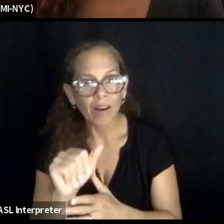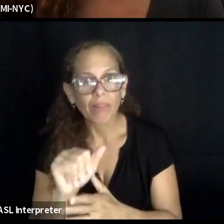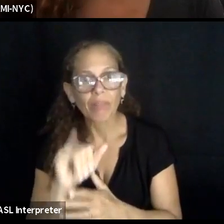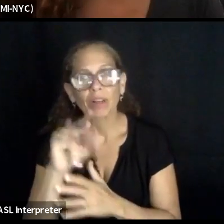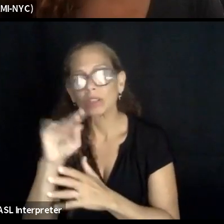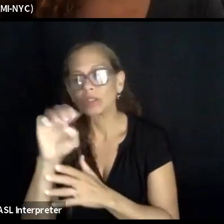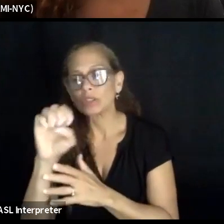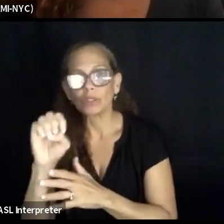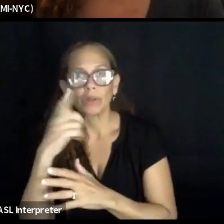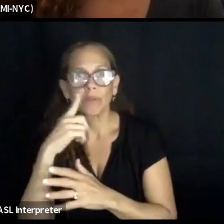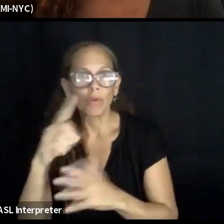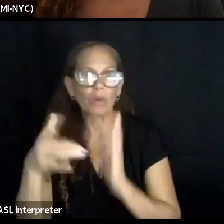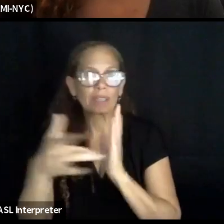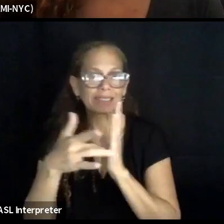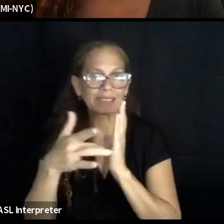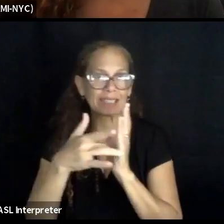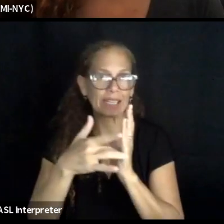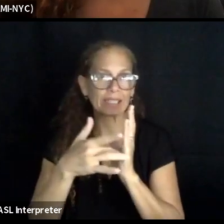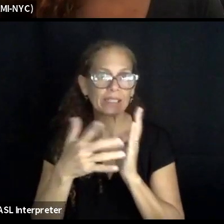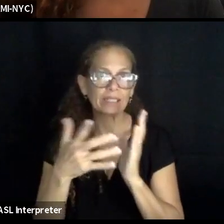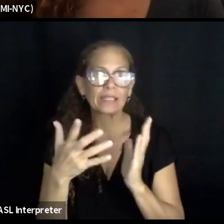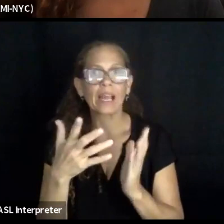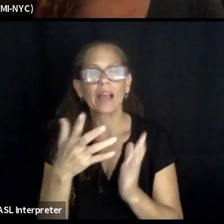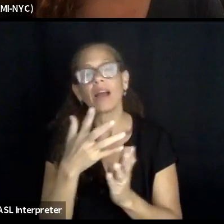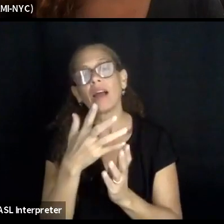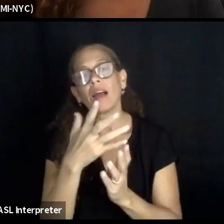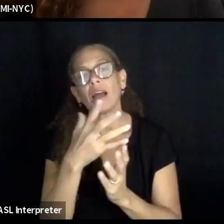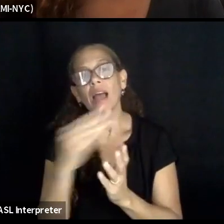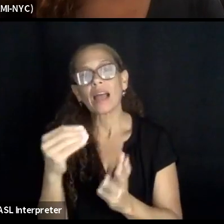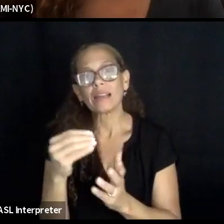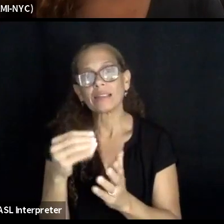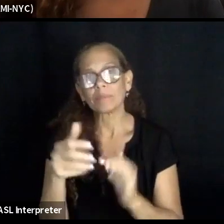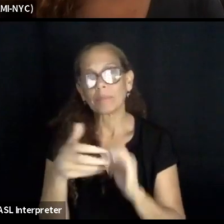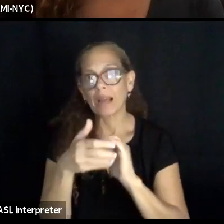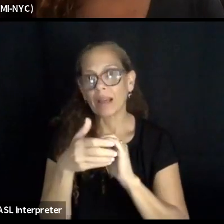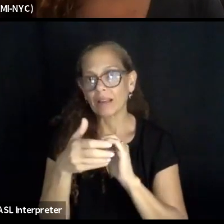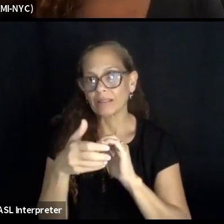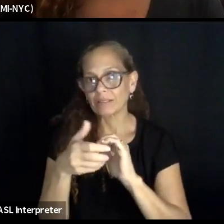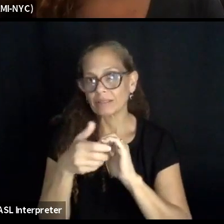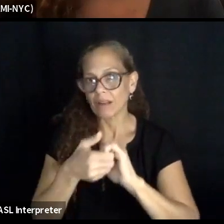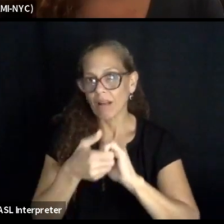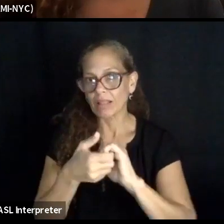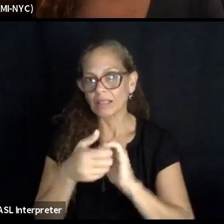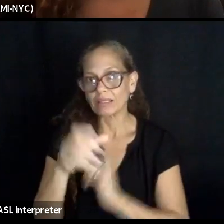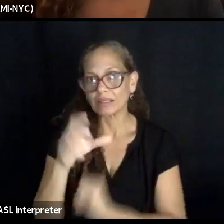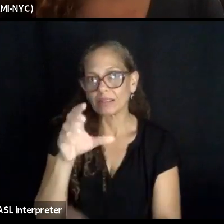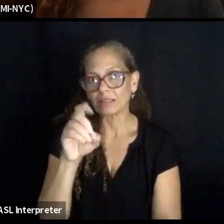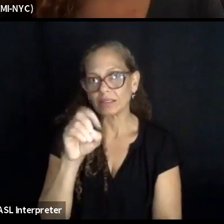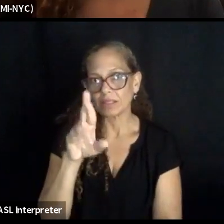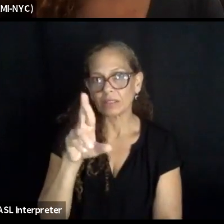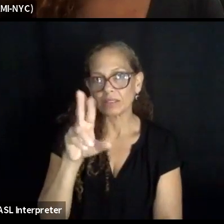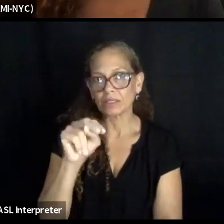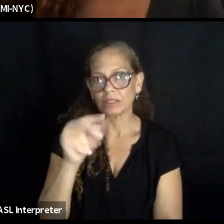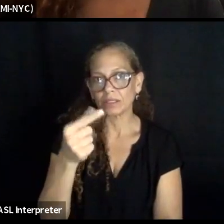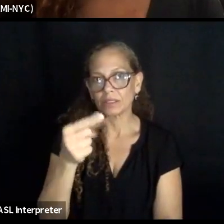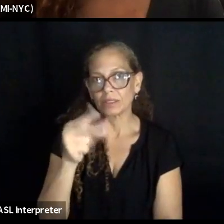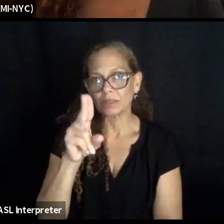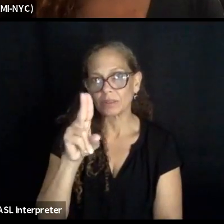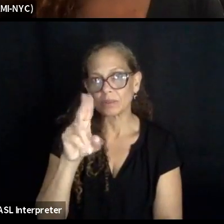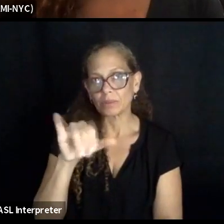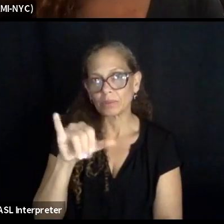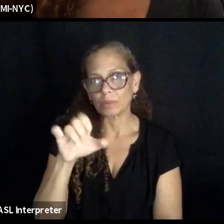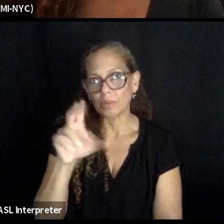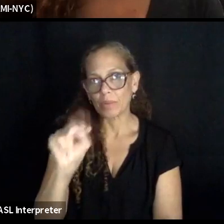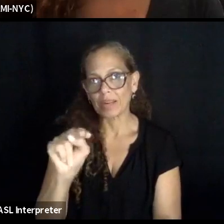support, and thank you to my very dear colleague, Dr. Nguyen. It's always such a pleasure presenting with you. And I want to thank all of you for being